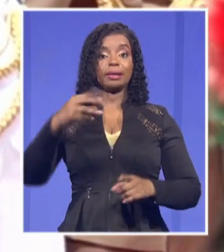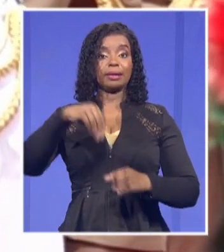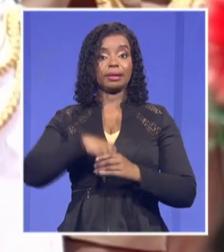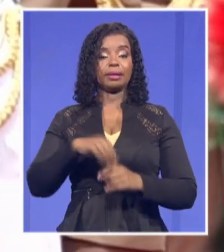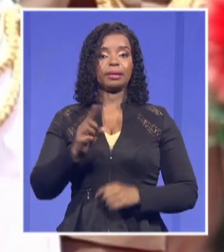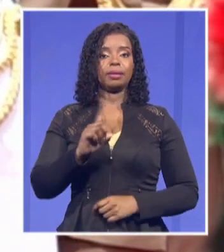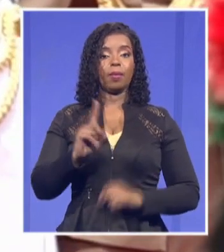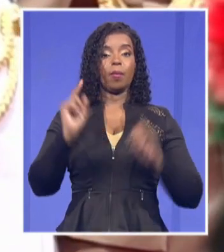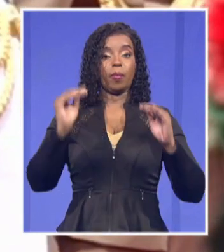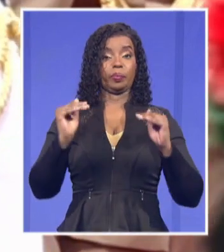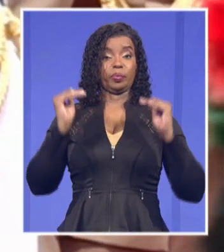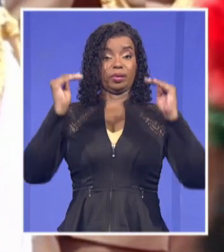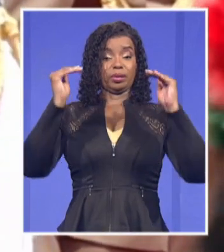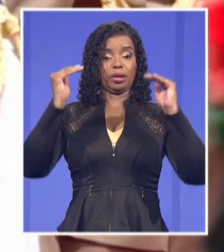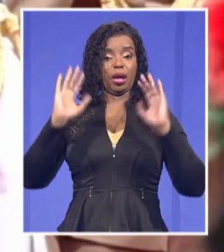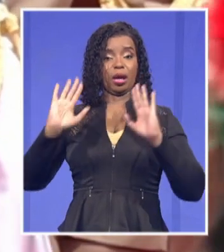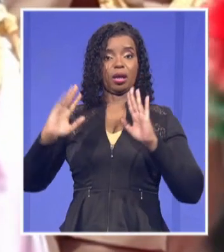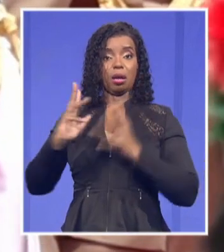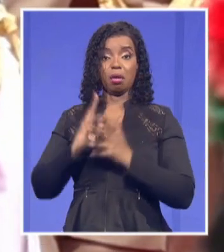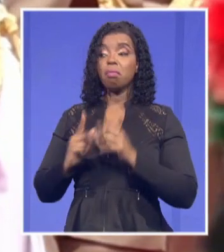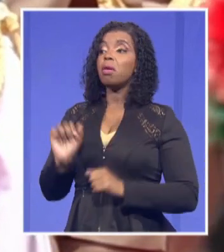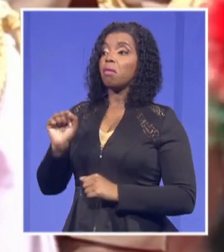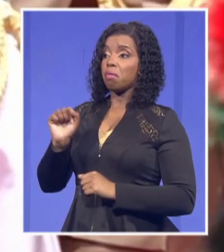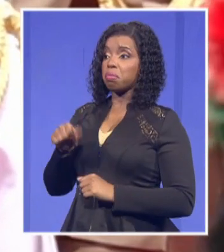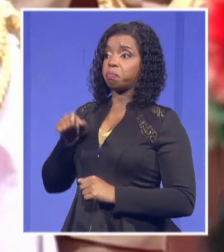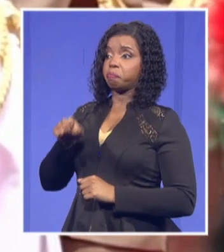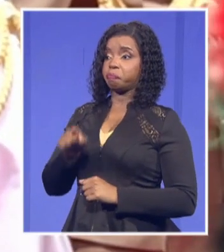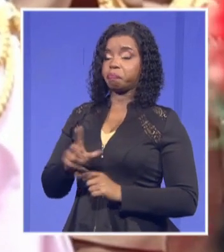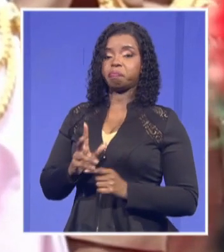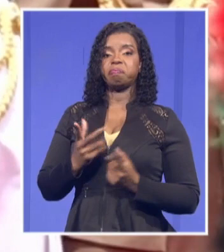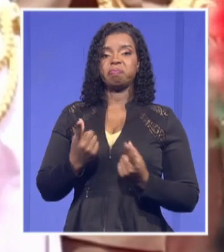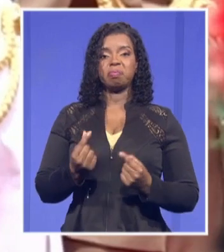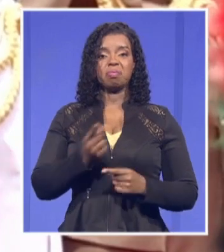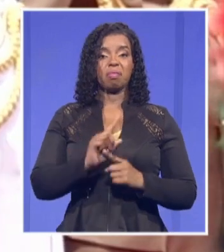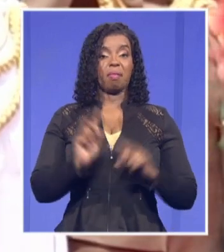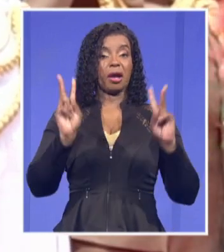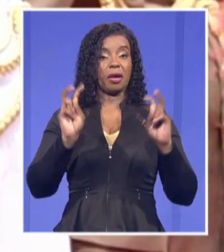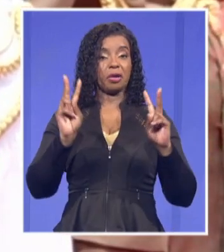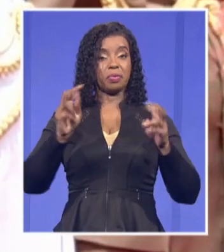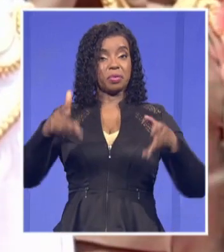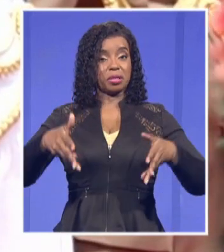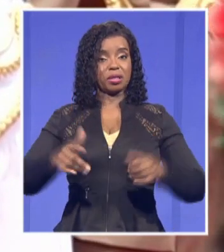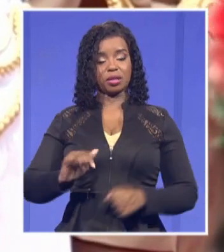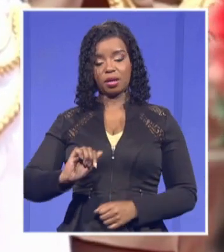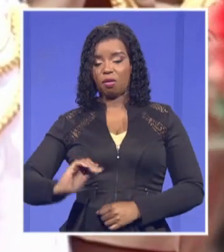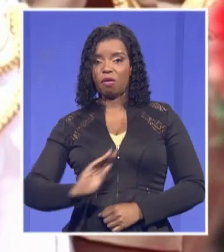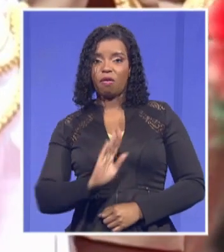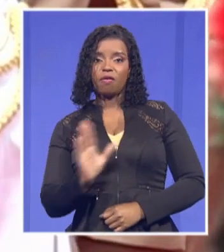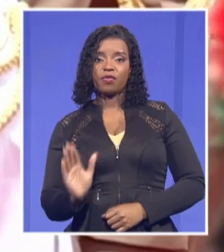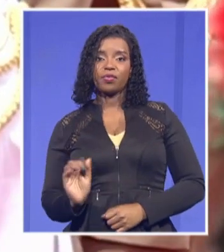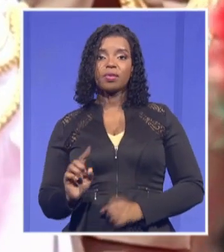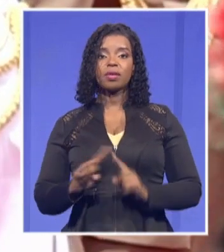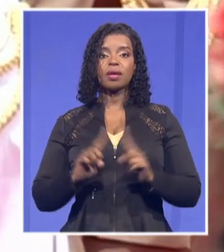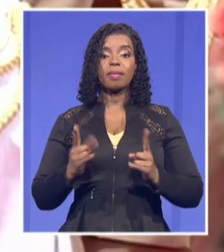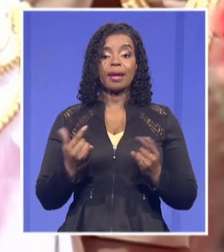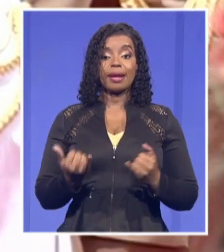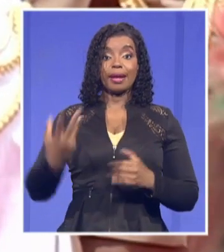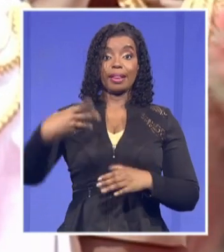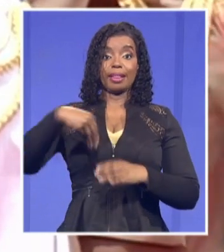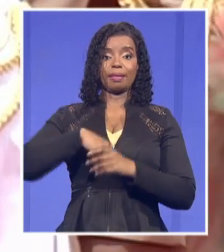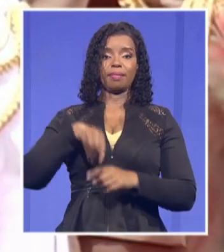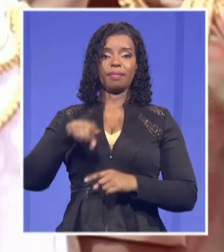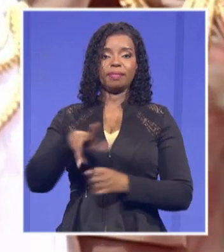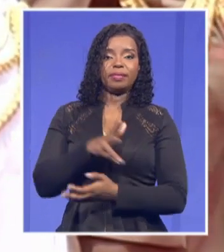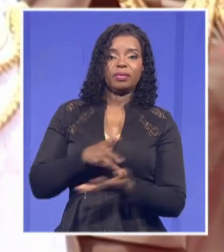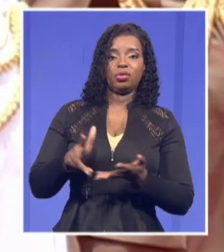within the African Union that deals with issues on the continent, and she was part of those talks. Of